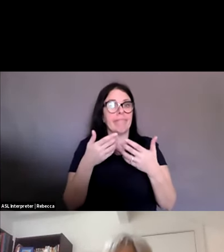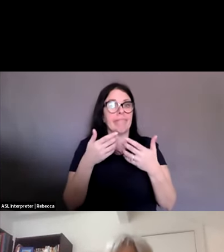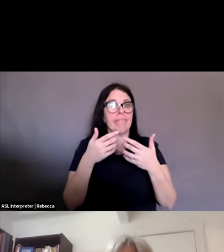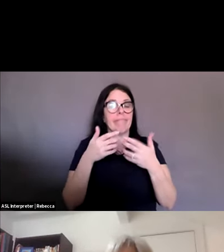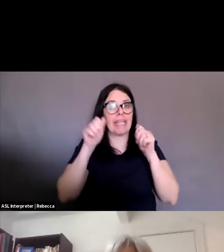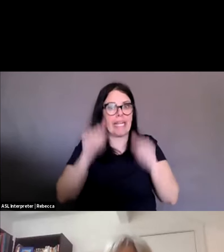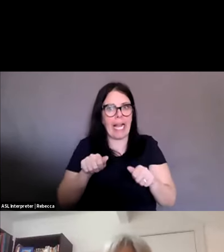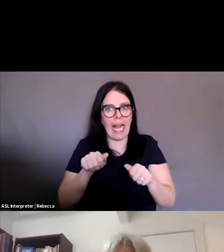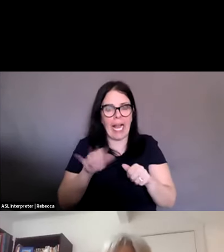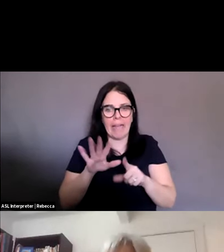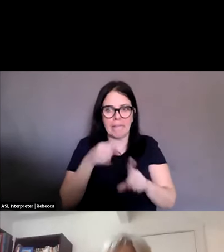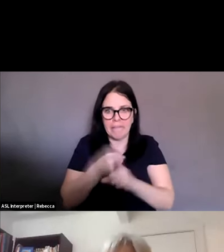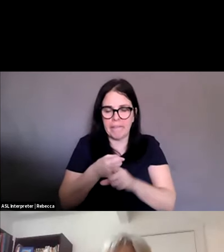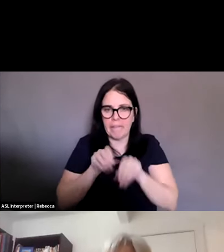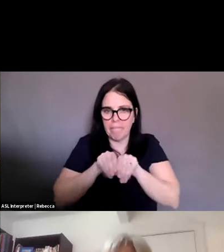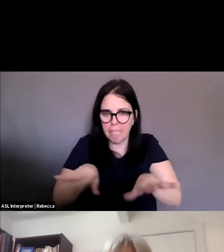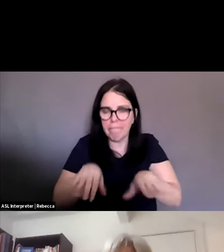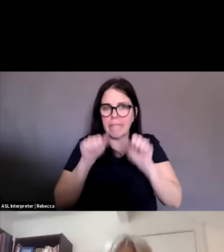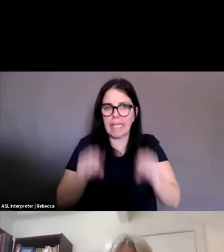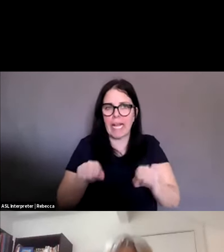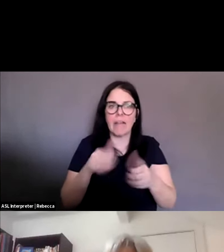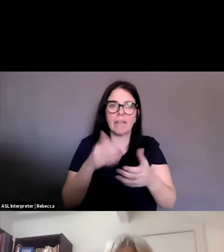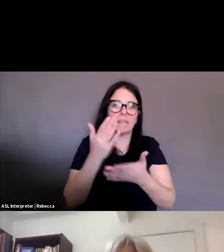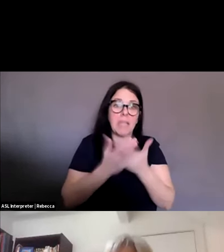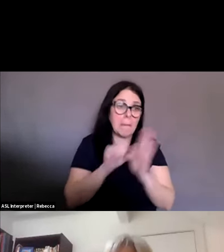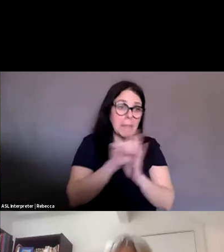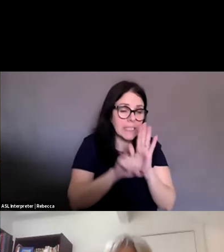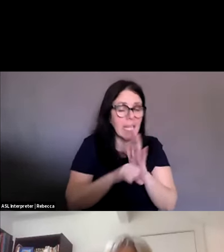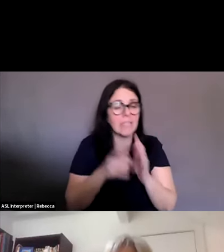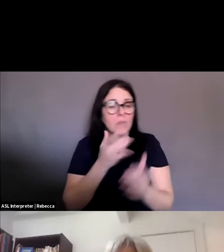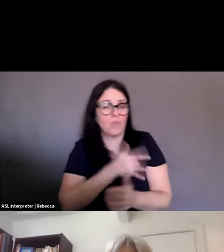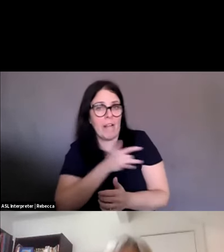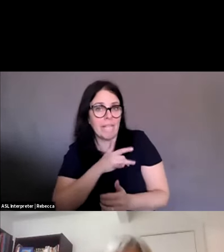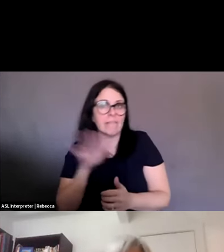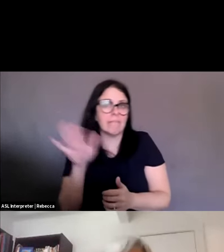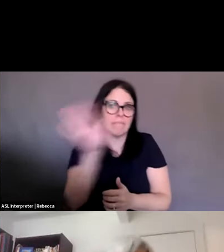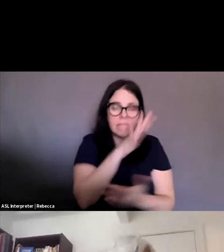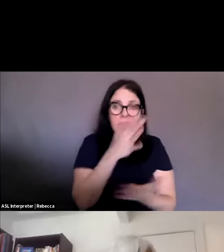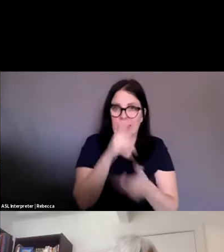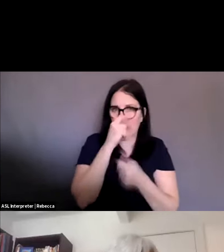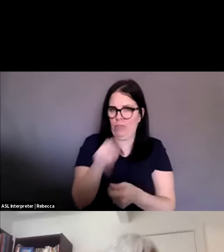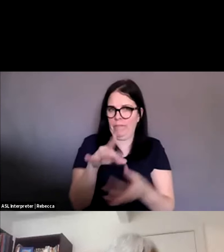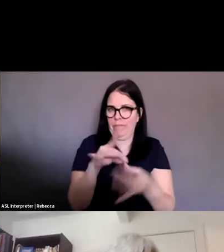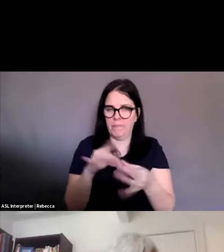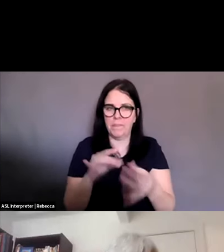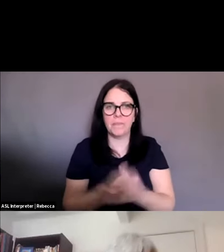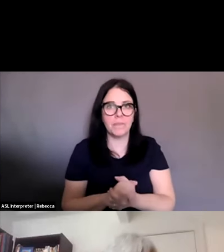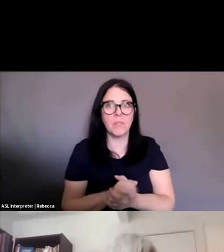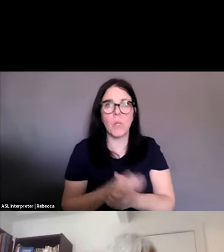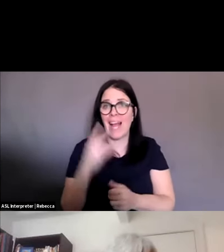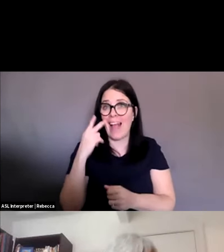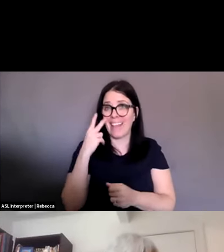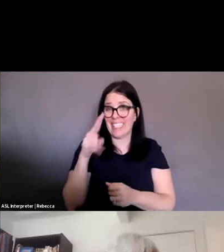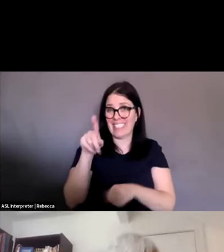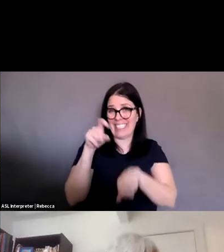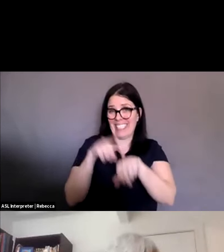in some states or provinces. So I think that's an interesting perspective. I think at this point we're out of time. We